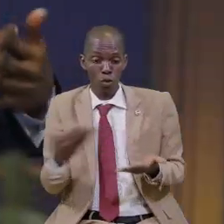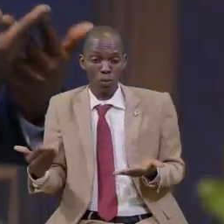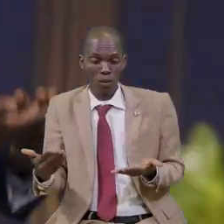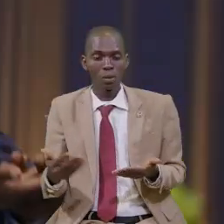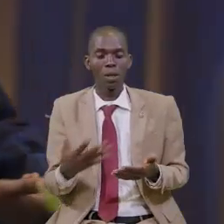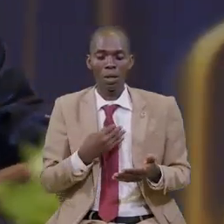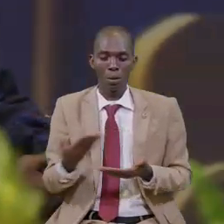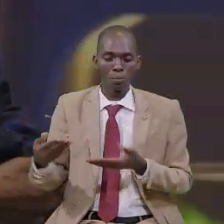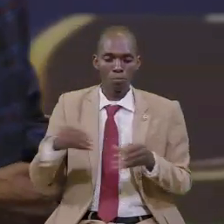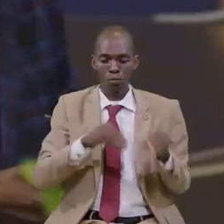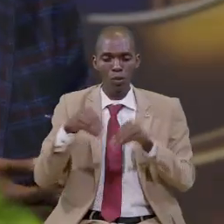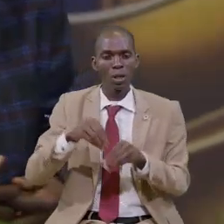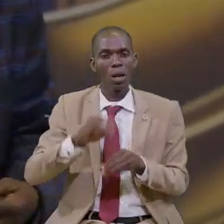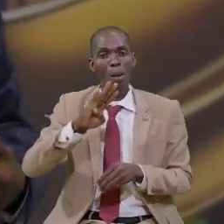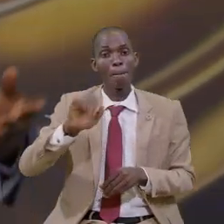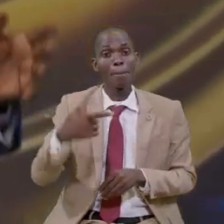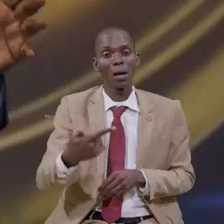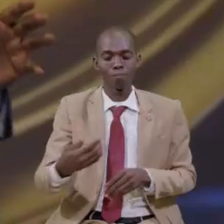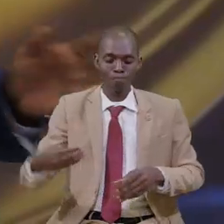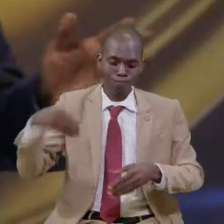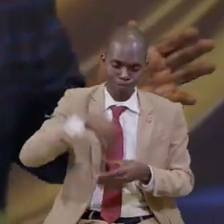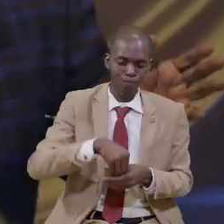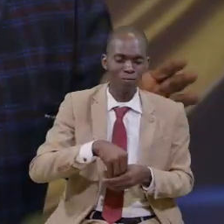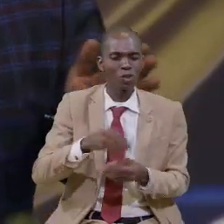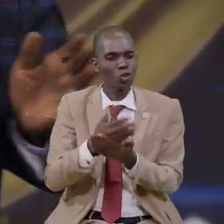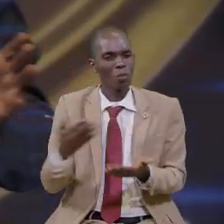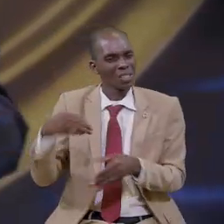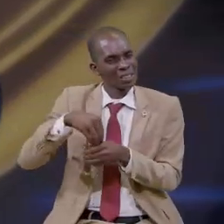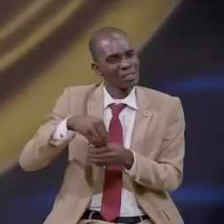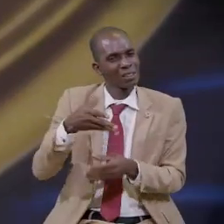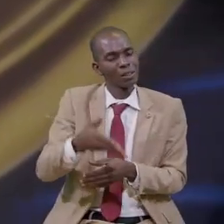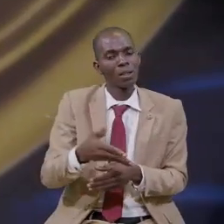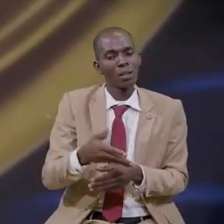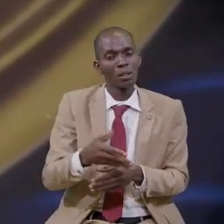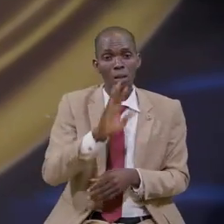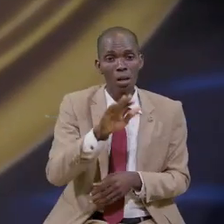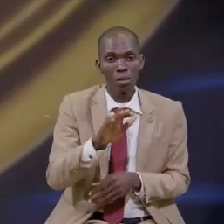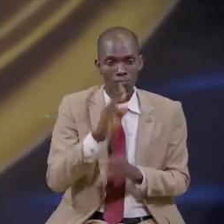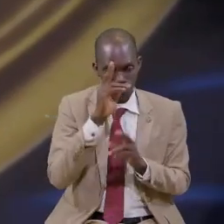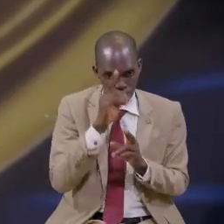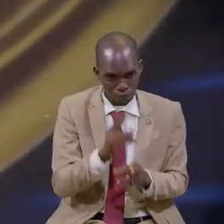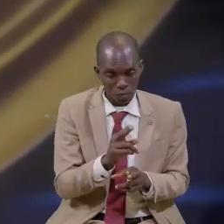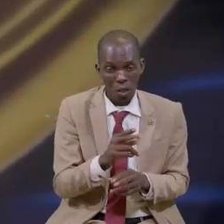And they say, sir, the master and the